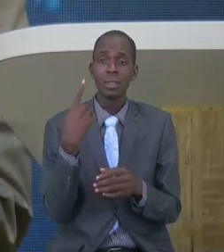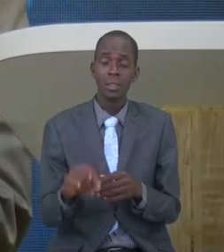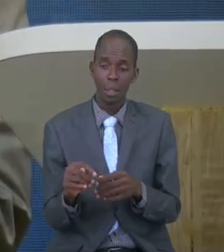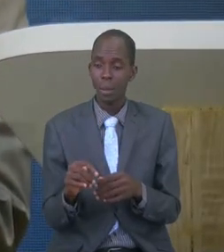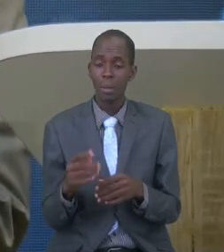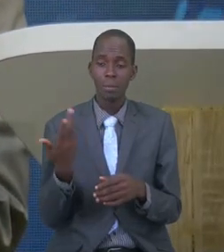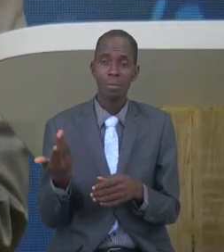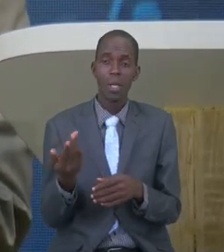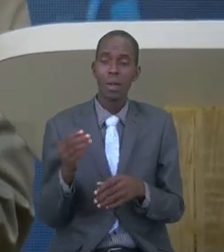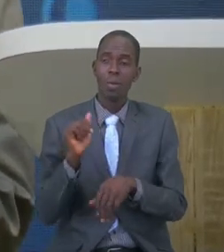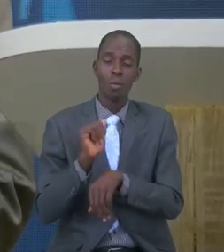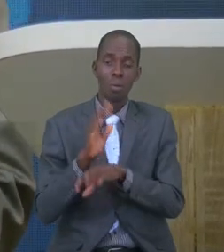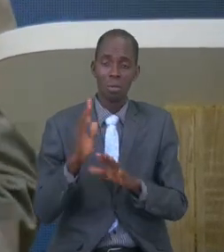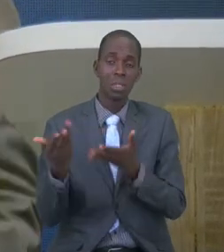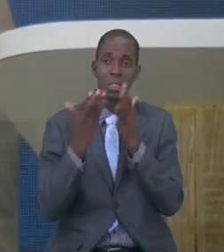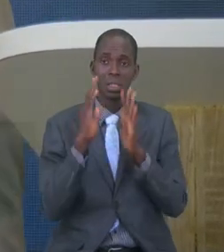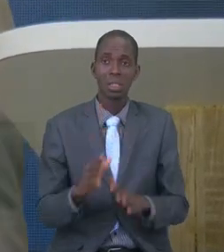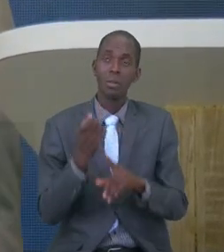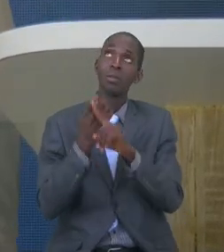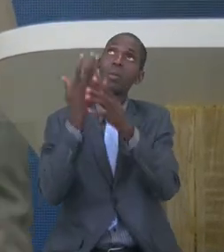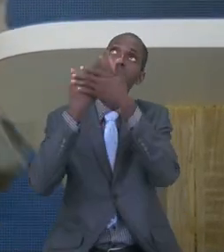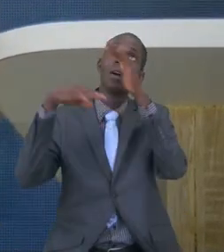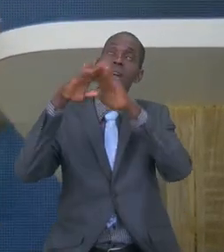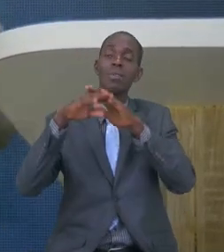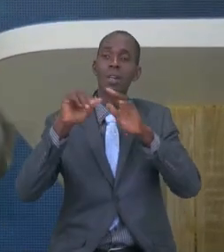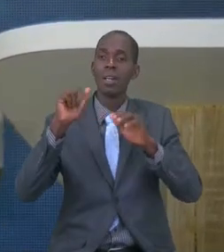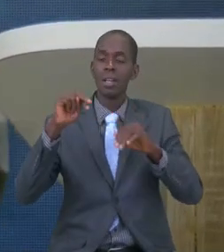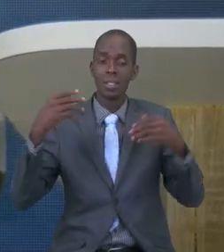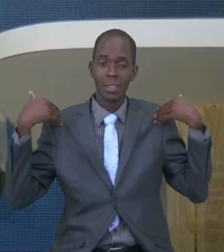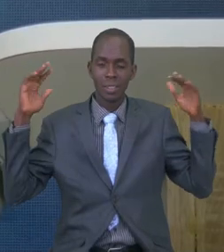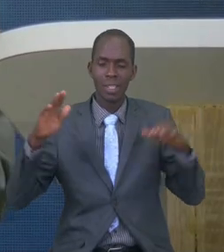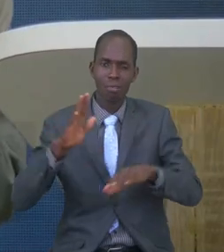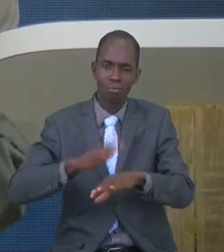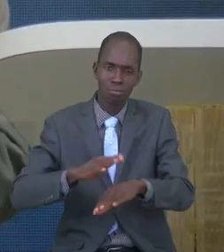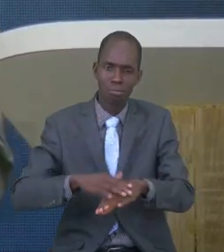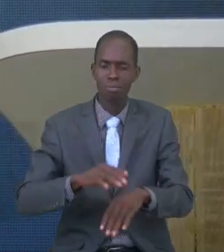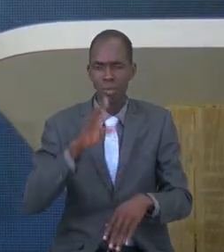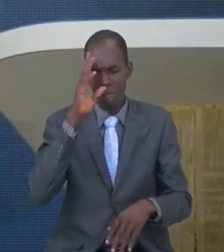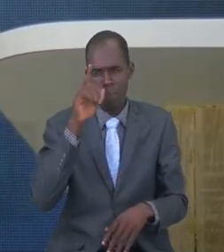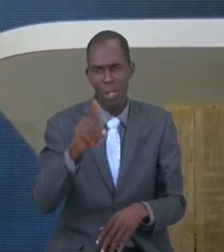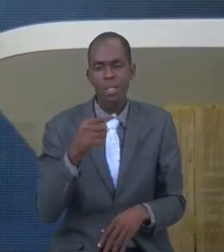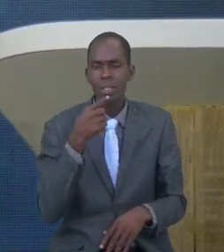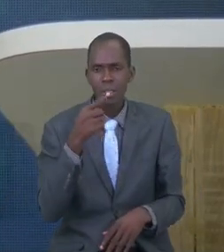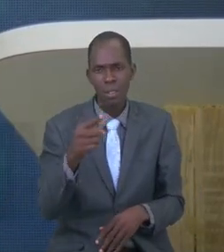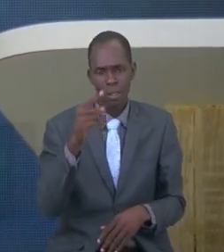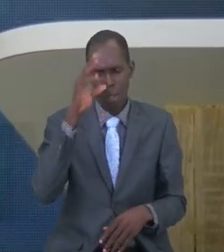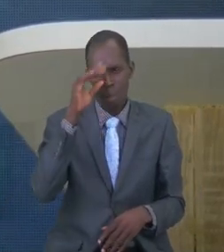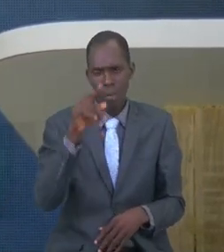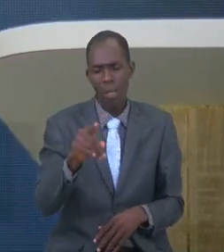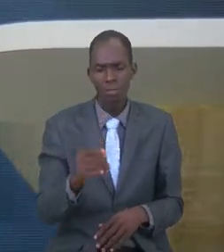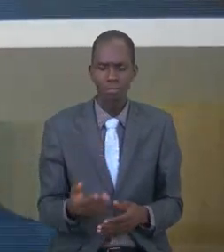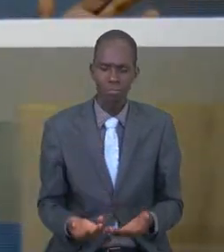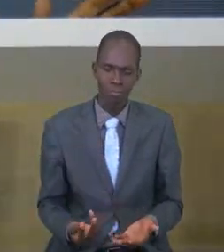heaven, an angel, touched him and said unto him, arise and